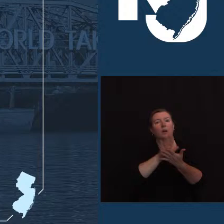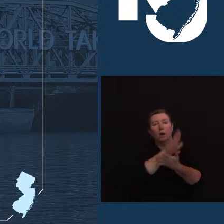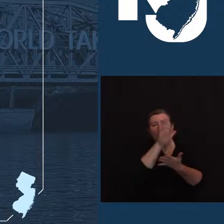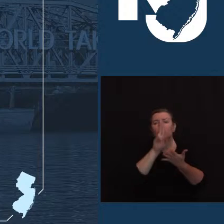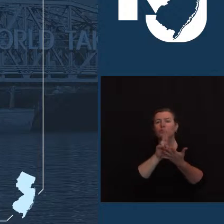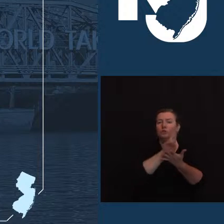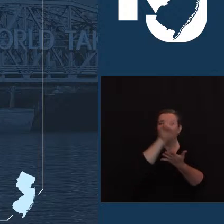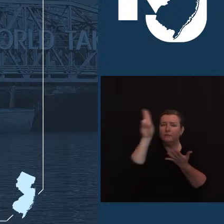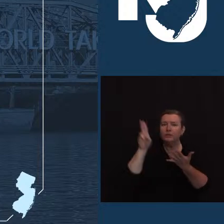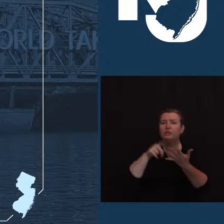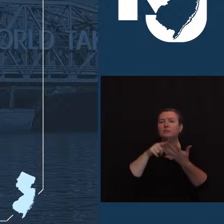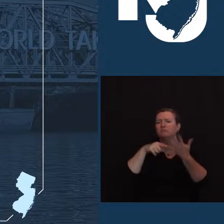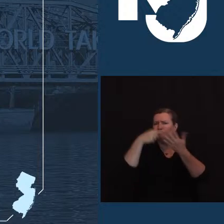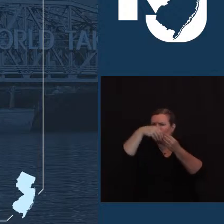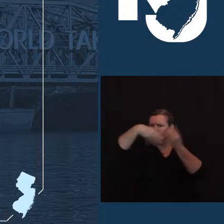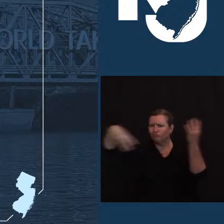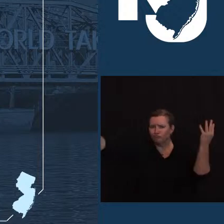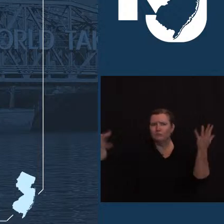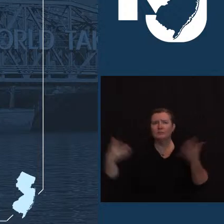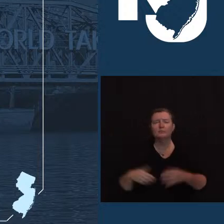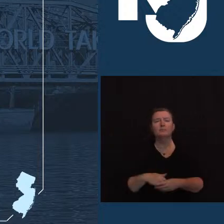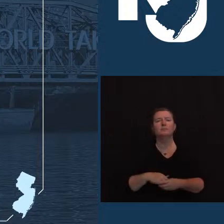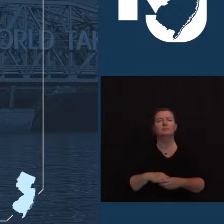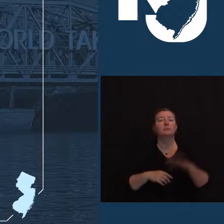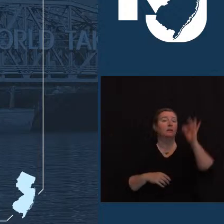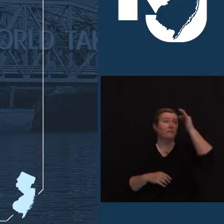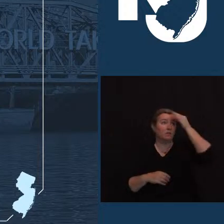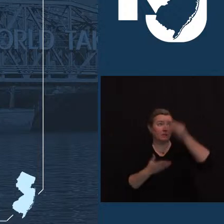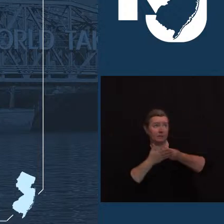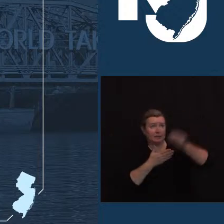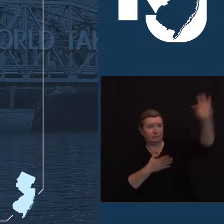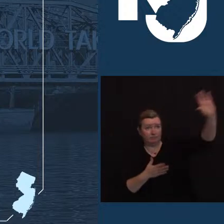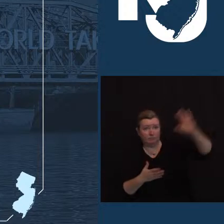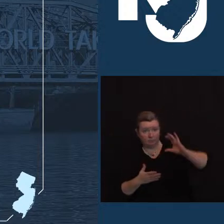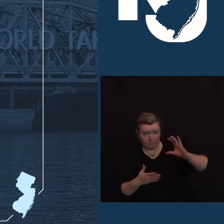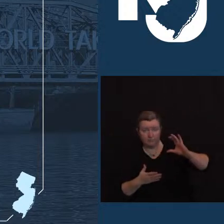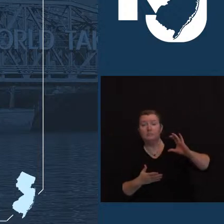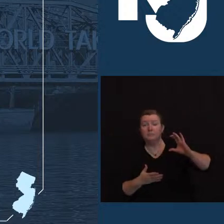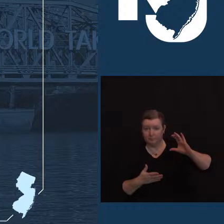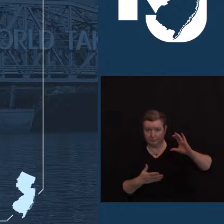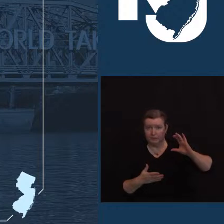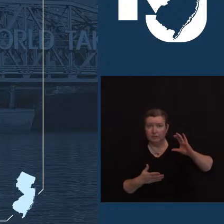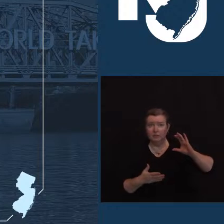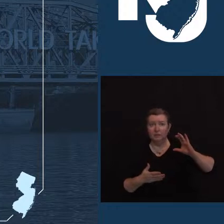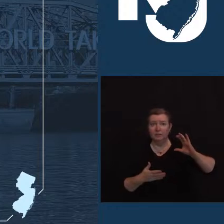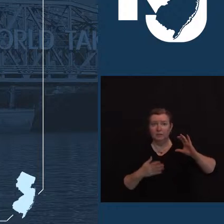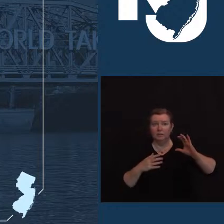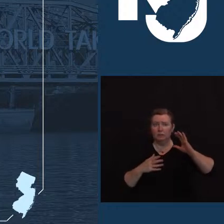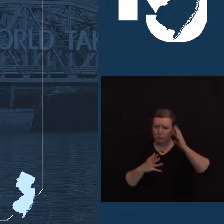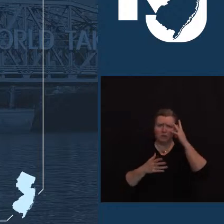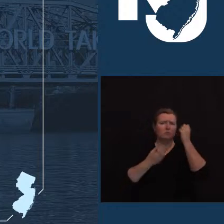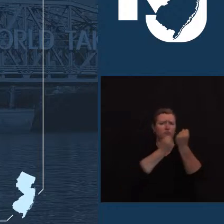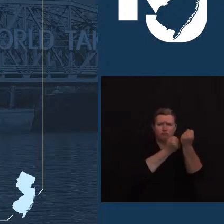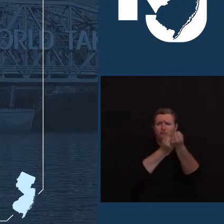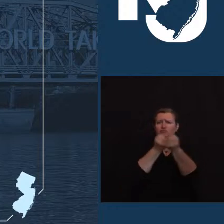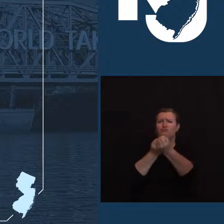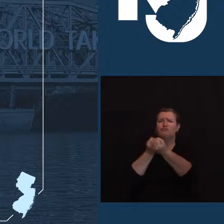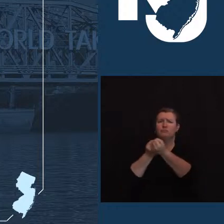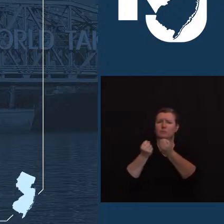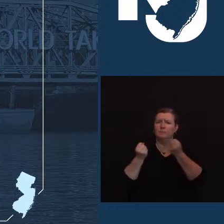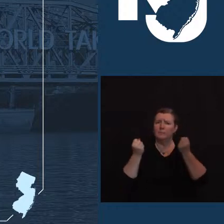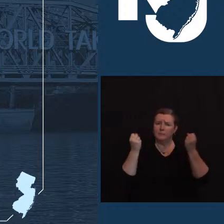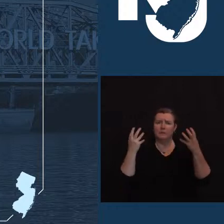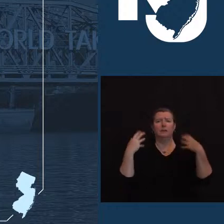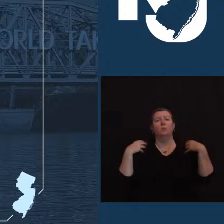them. Our federal coronavirus relief pot is intended to support multiple recovery programs that our residents and